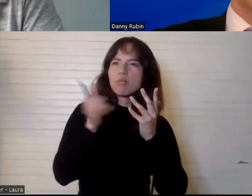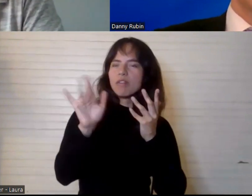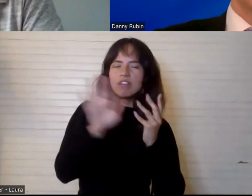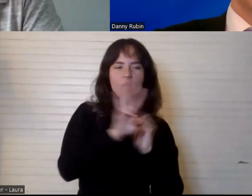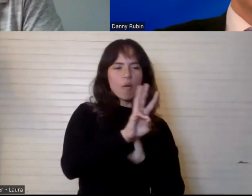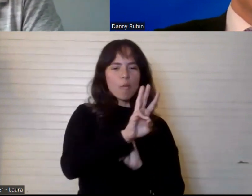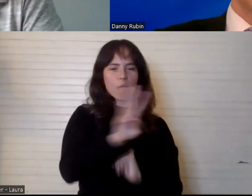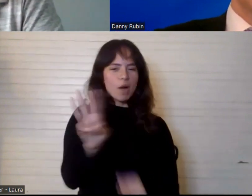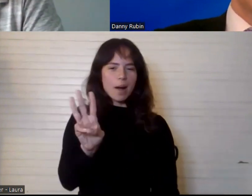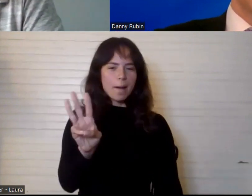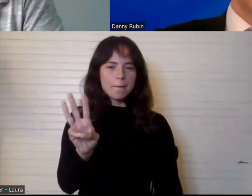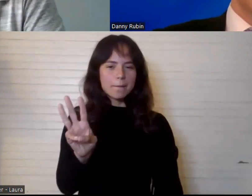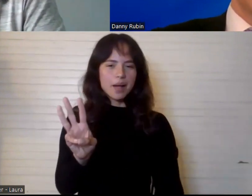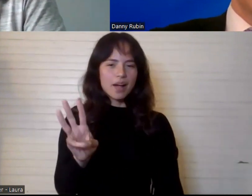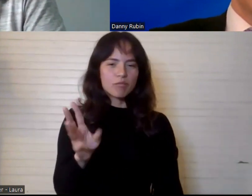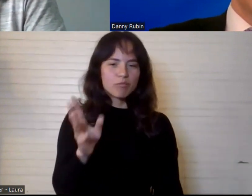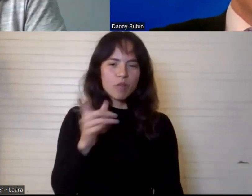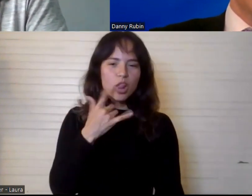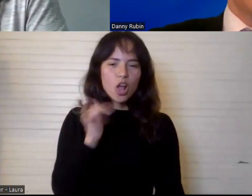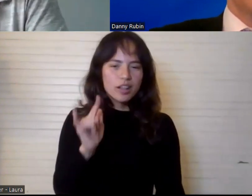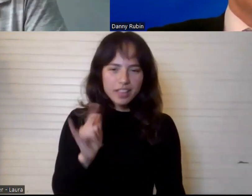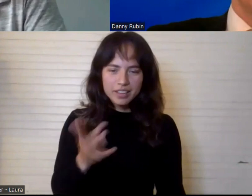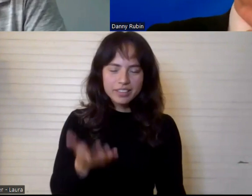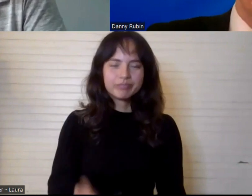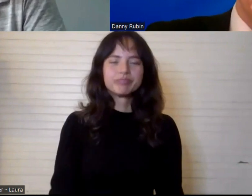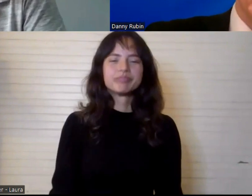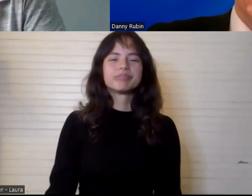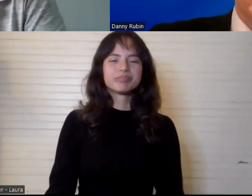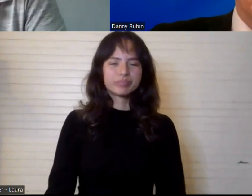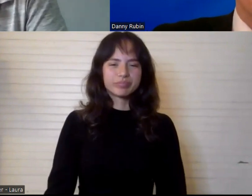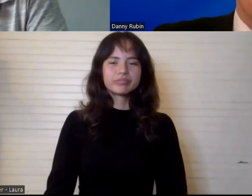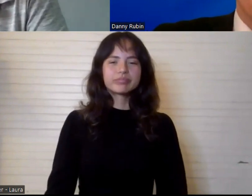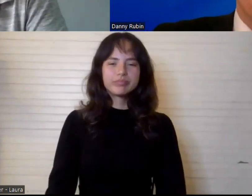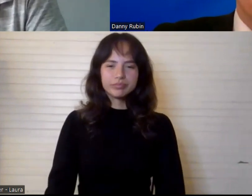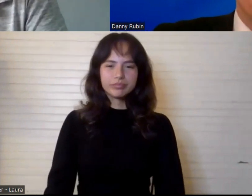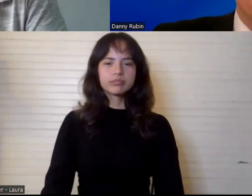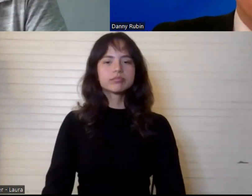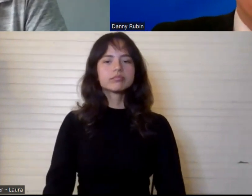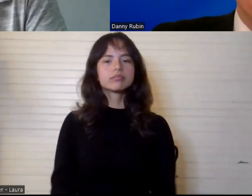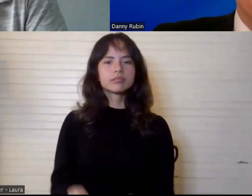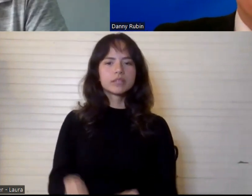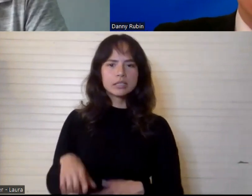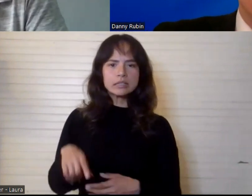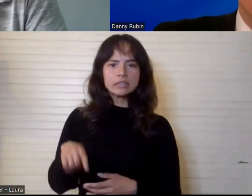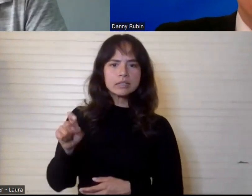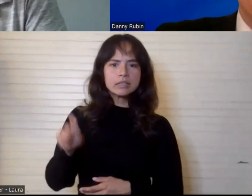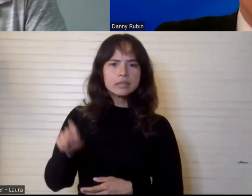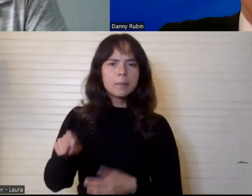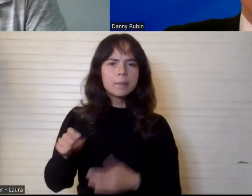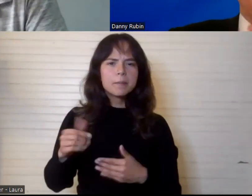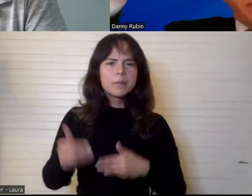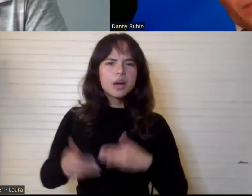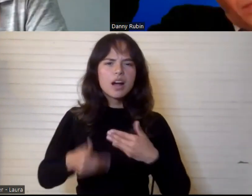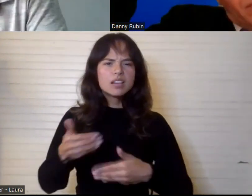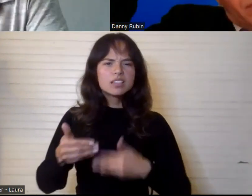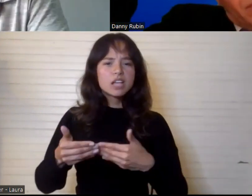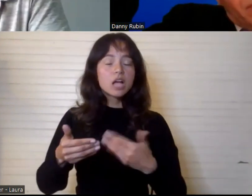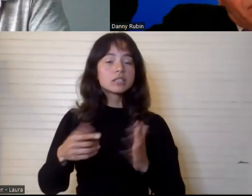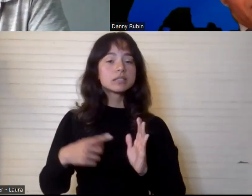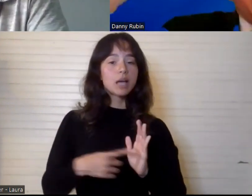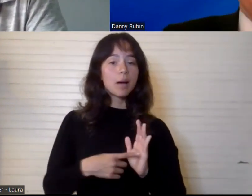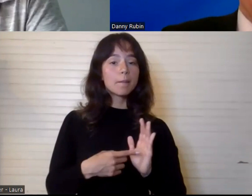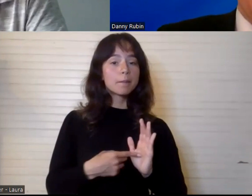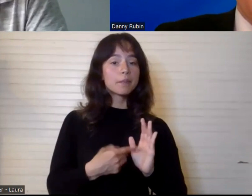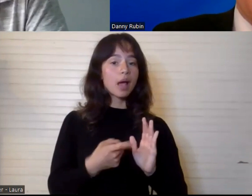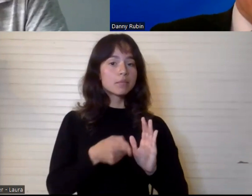Oftentimes, what we call our discovery process, our needs assessment, Sometimes that might be one meeting. Sometimes it's